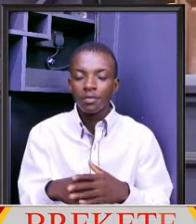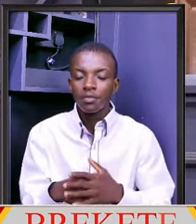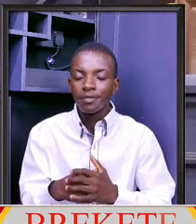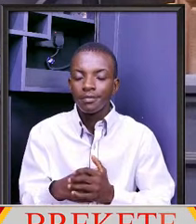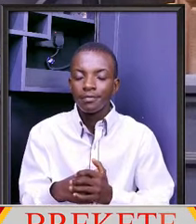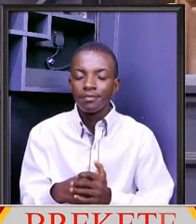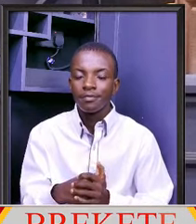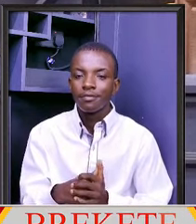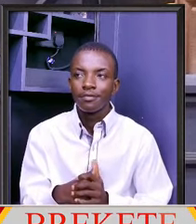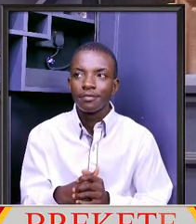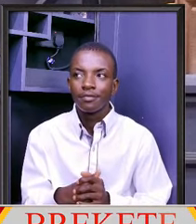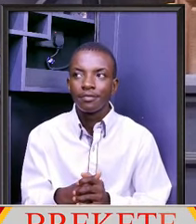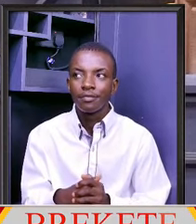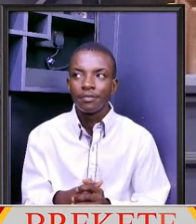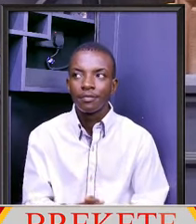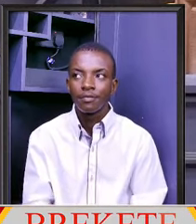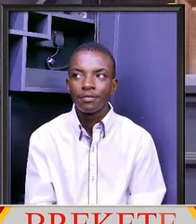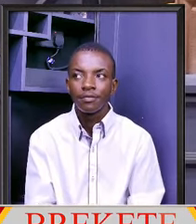just...